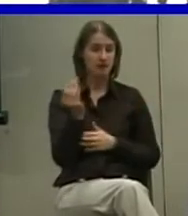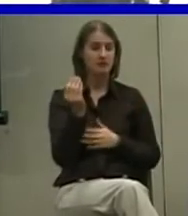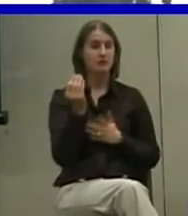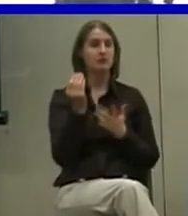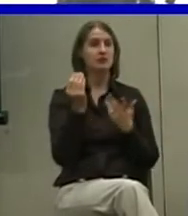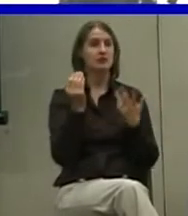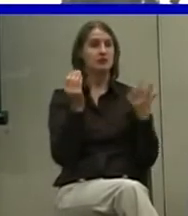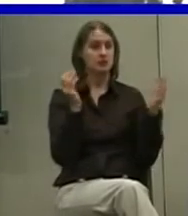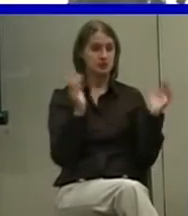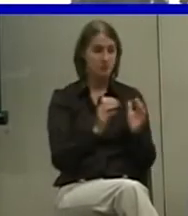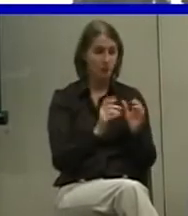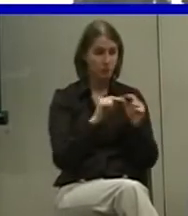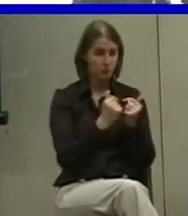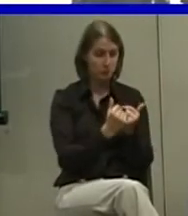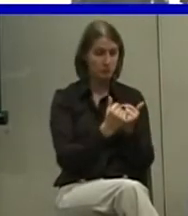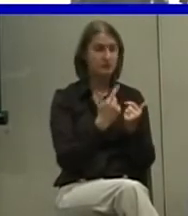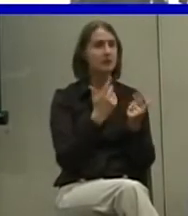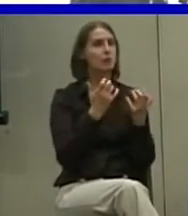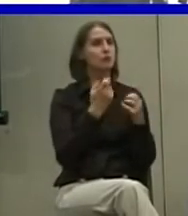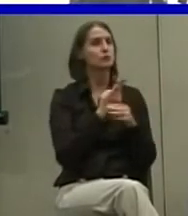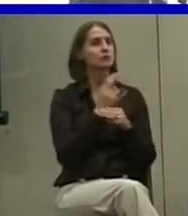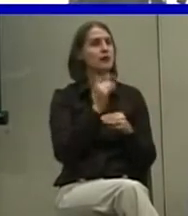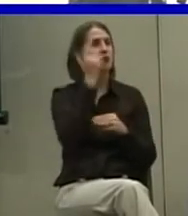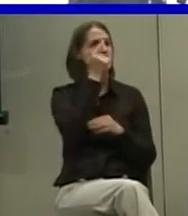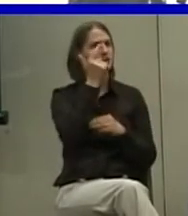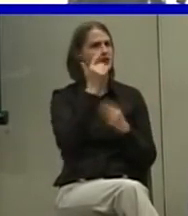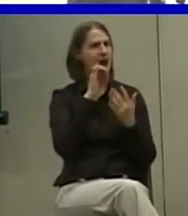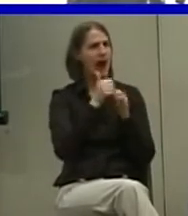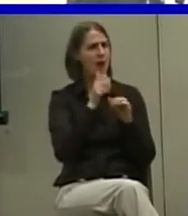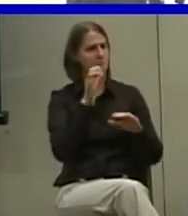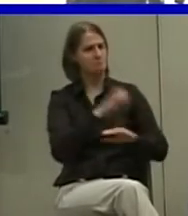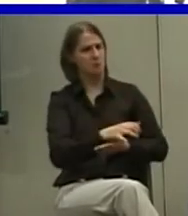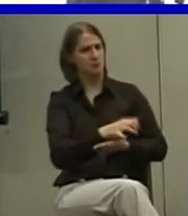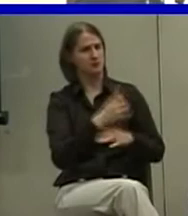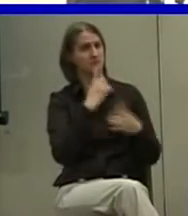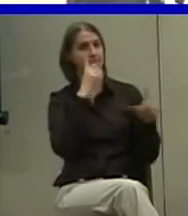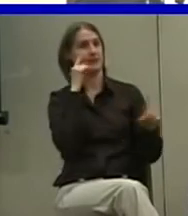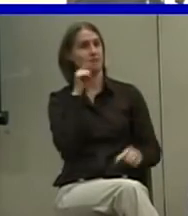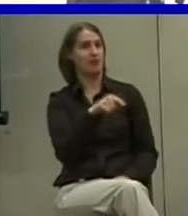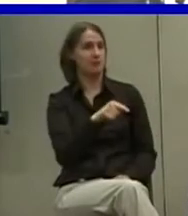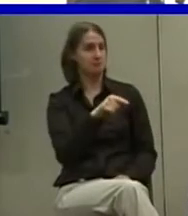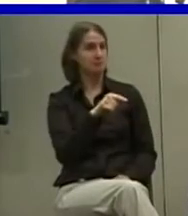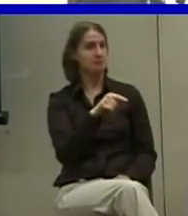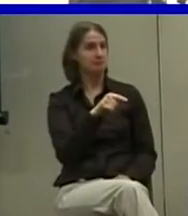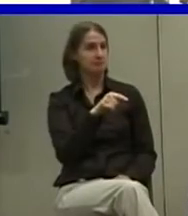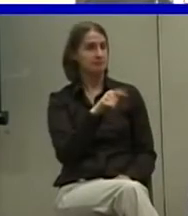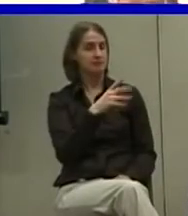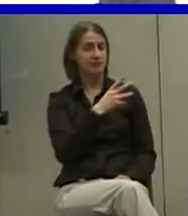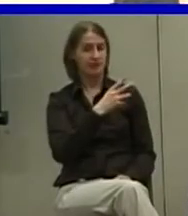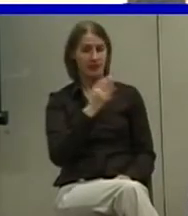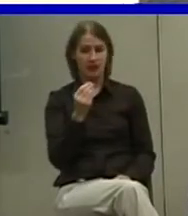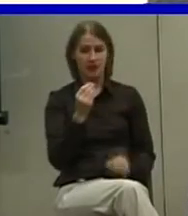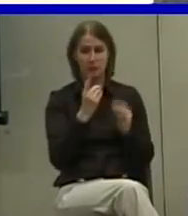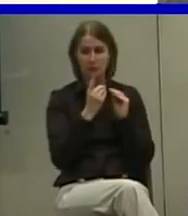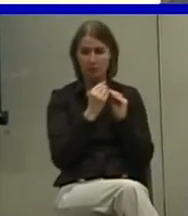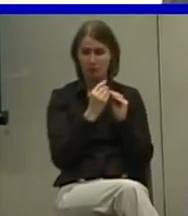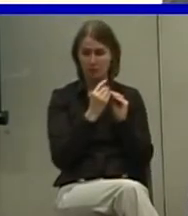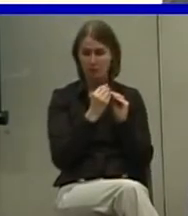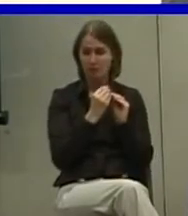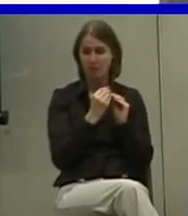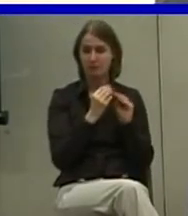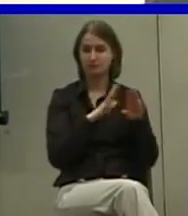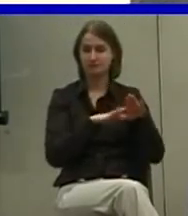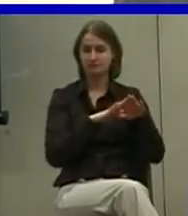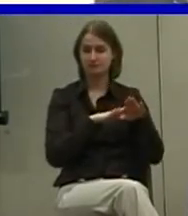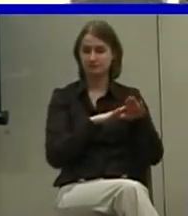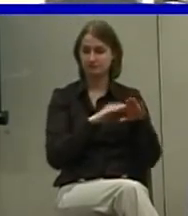want to use that same logic. What do we have to do to make it work for them? And one more thing I want to remind everybody of.